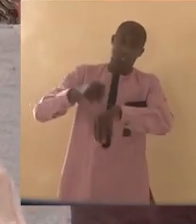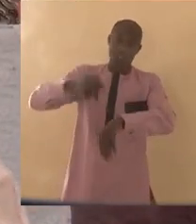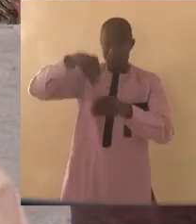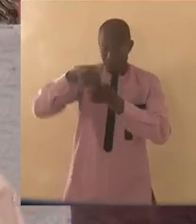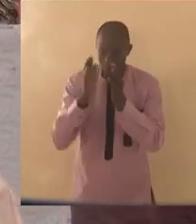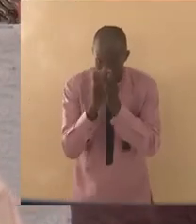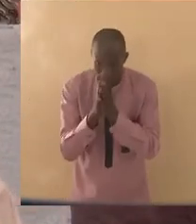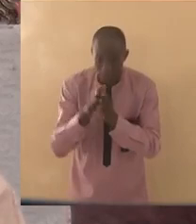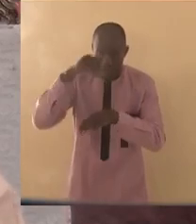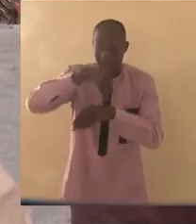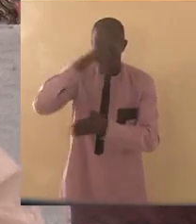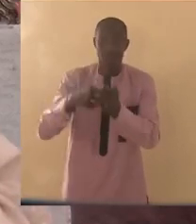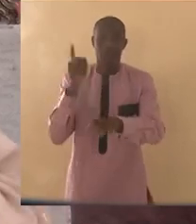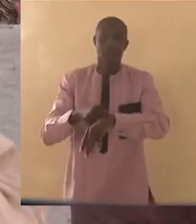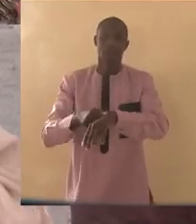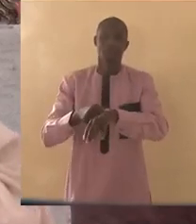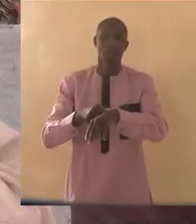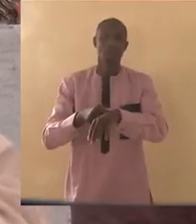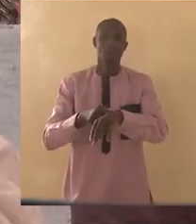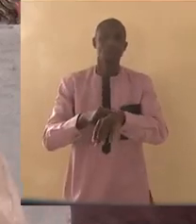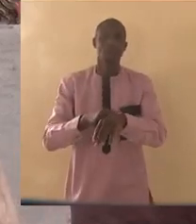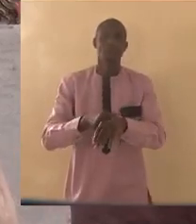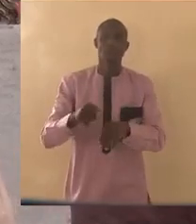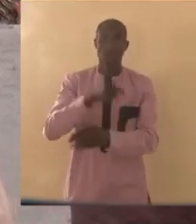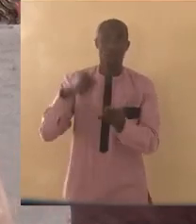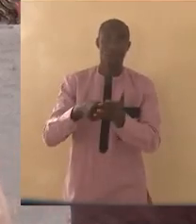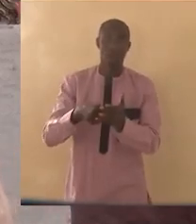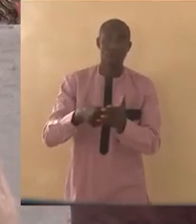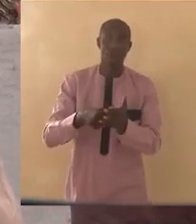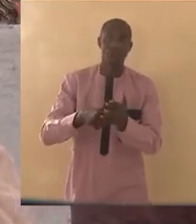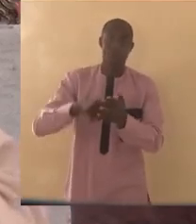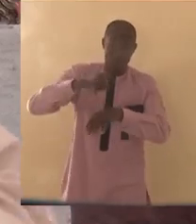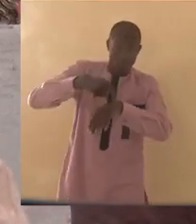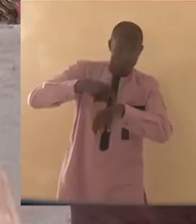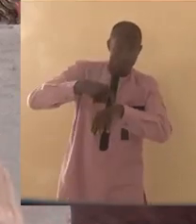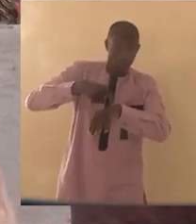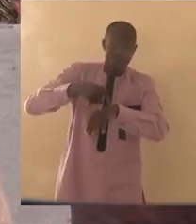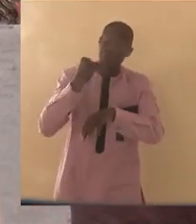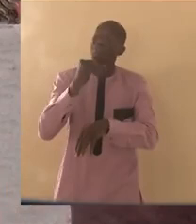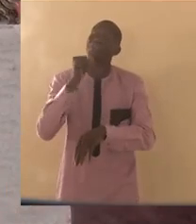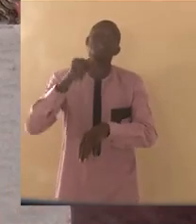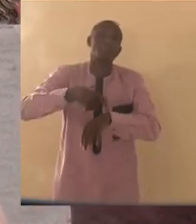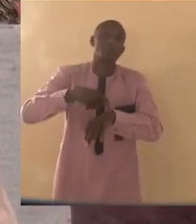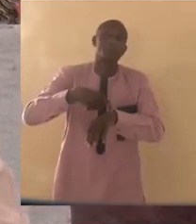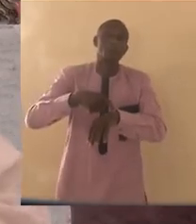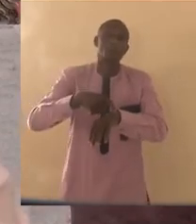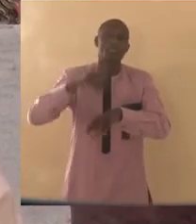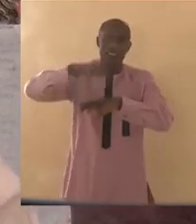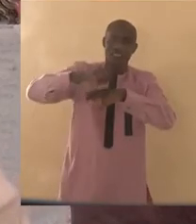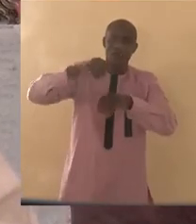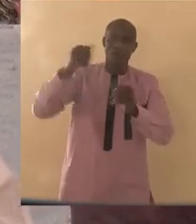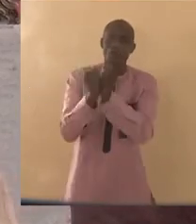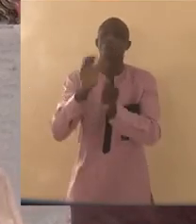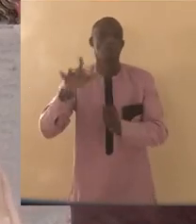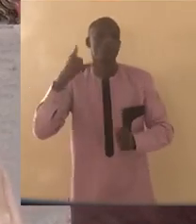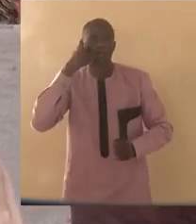prayer at this time. This is a period. This is a season of retreat. It's a period of withdrawal. It's not a period to be engaged with